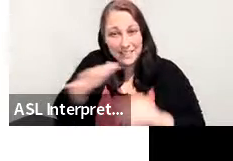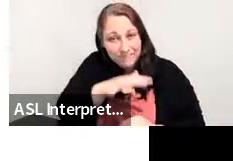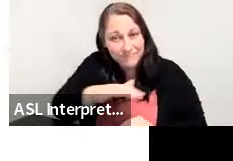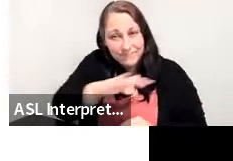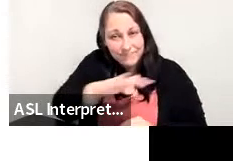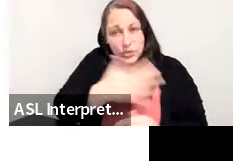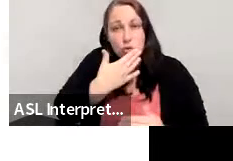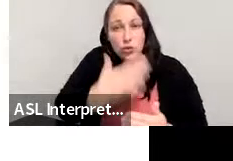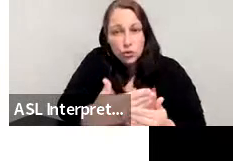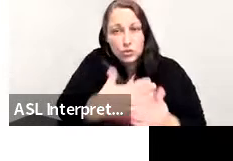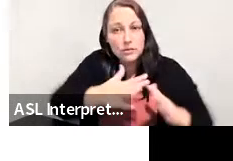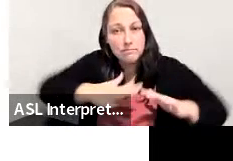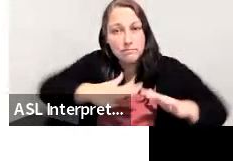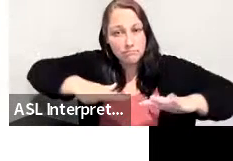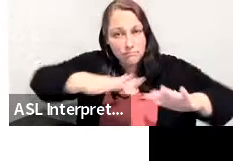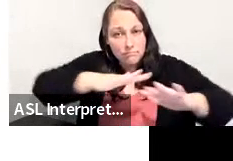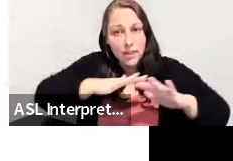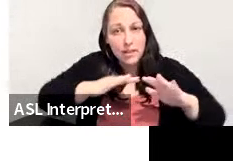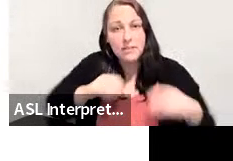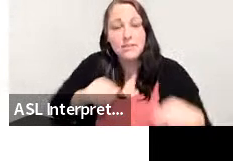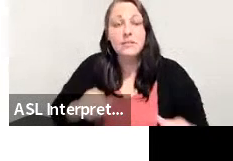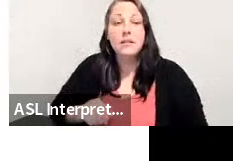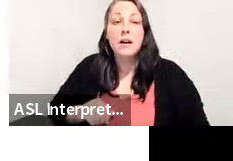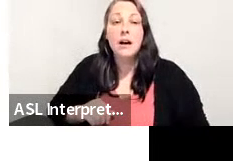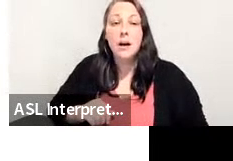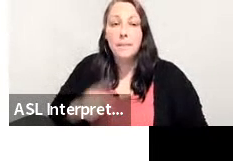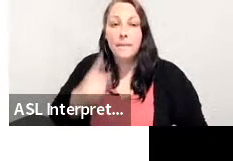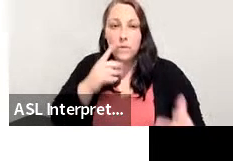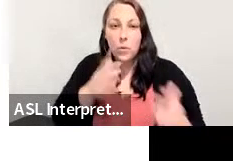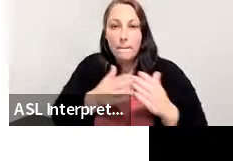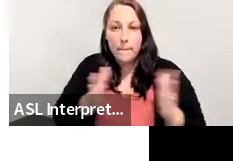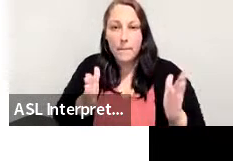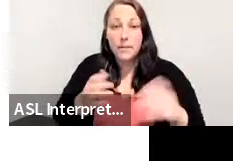of using many of these projects as kind of inspirations.